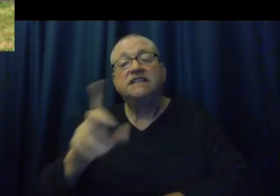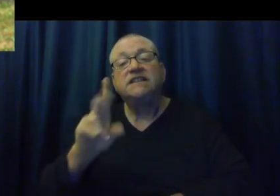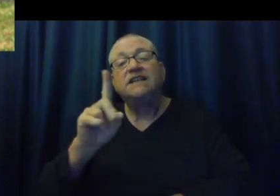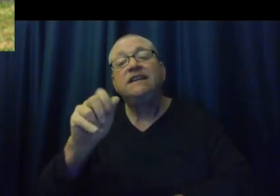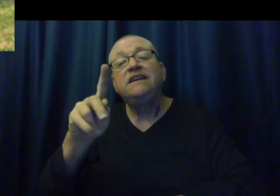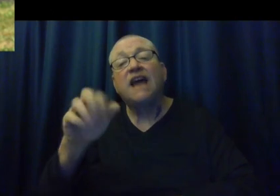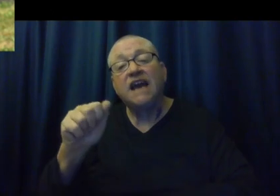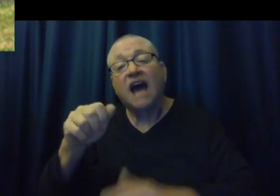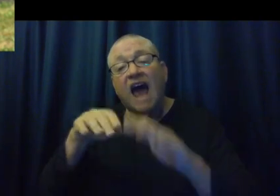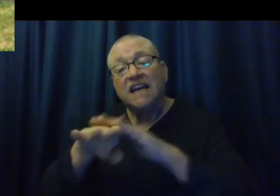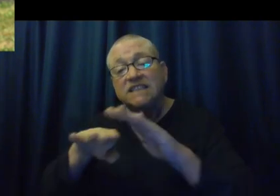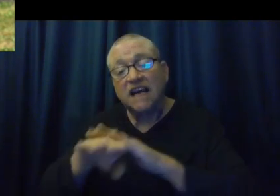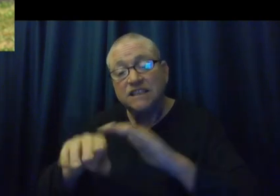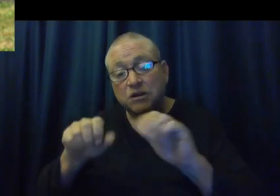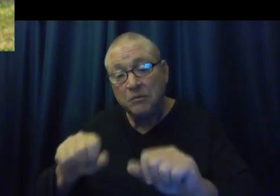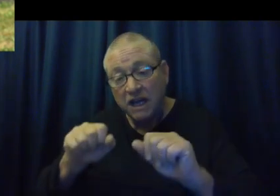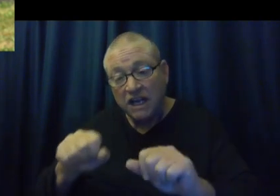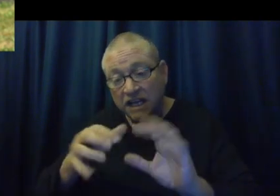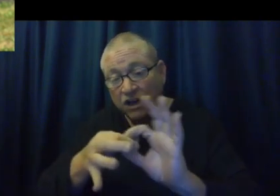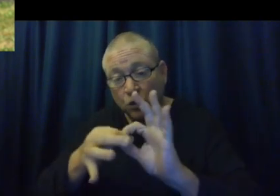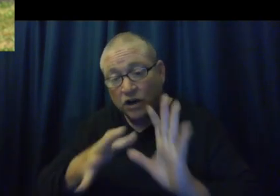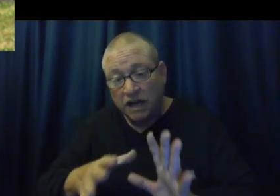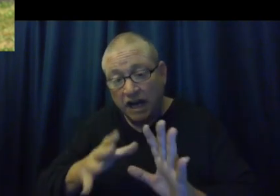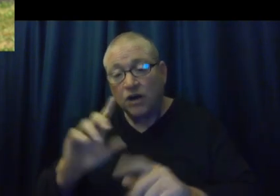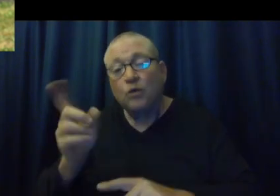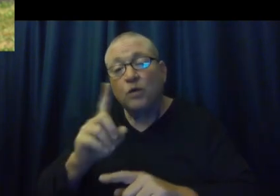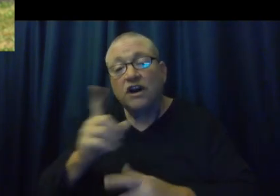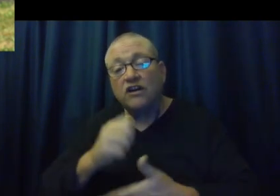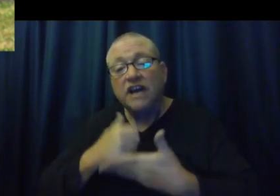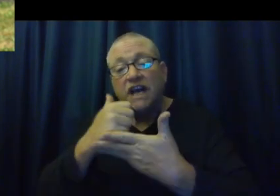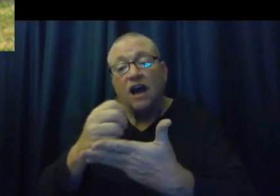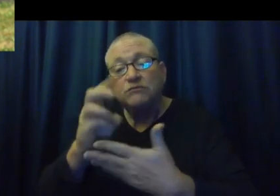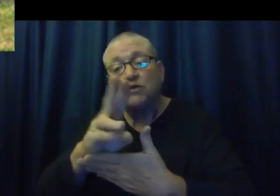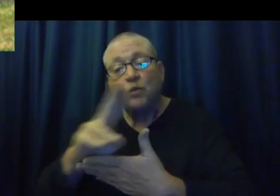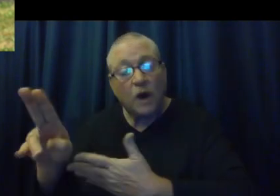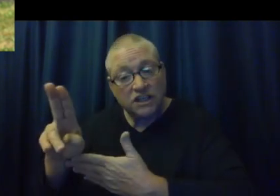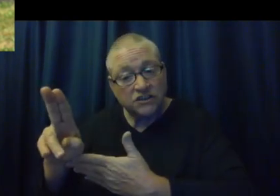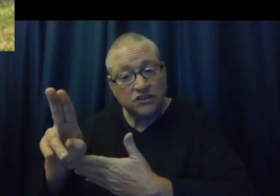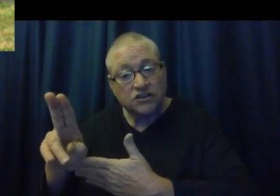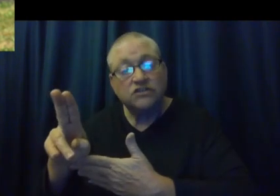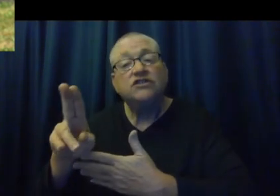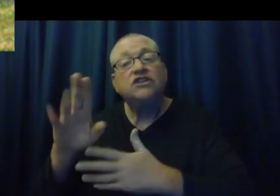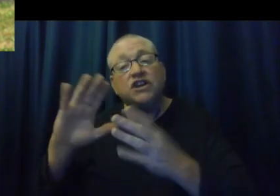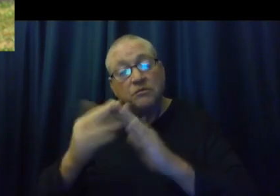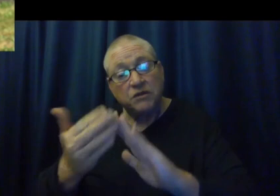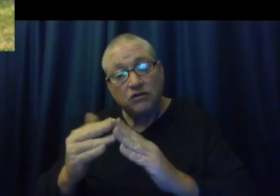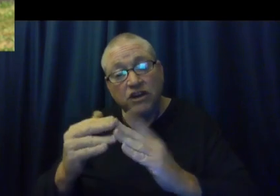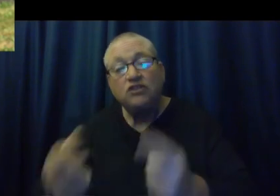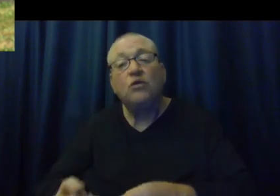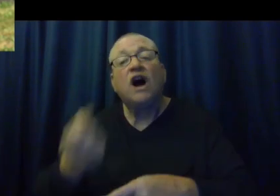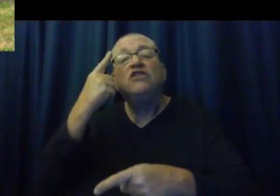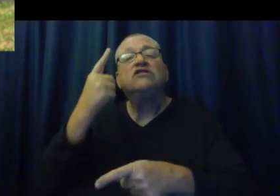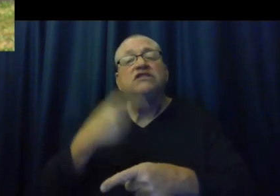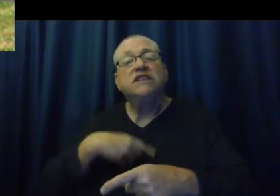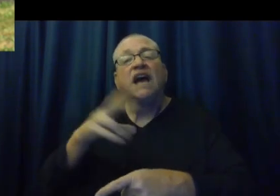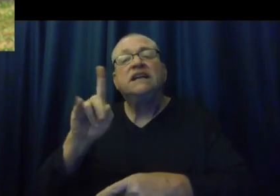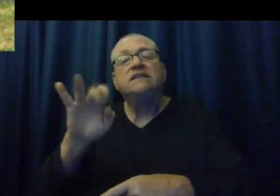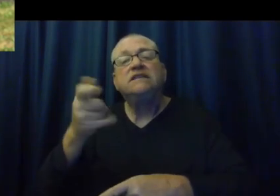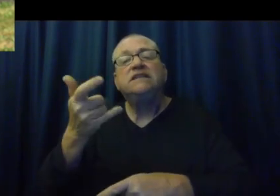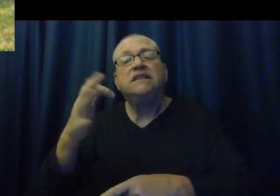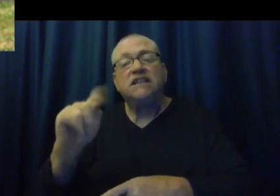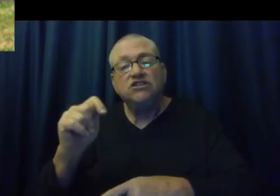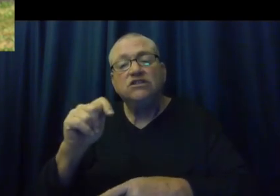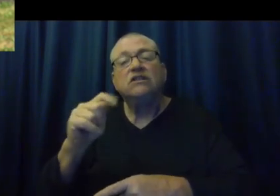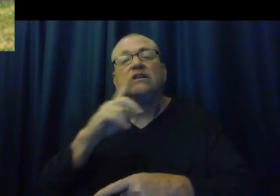is the Digital Technologies Accessibility Coordinator, where he works to help the Western community learn to understand what it means to provide